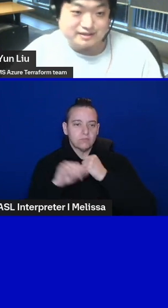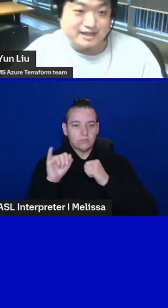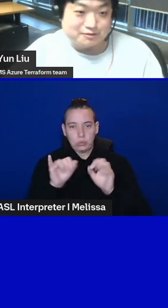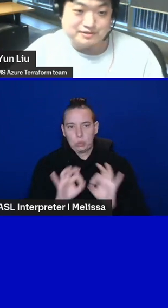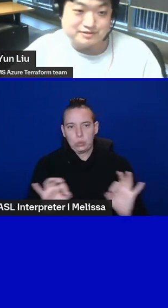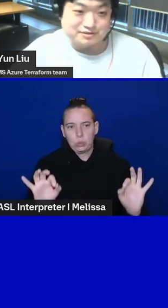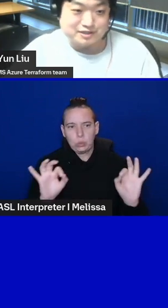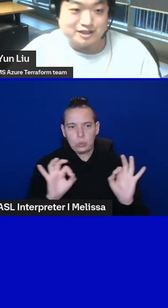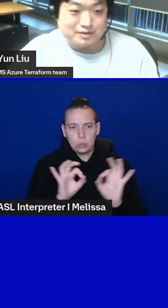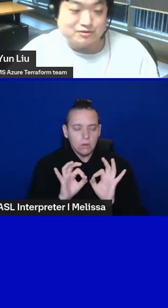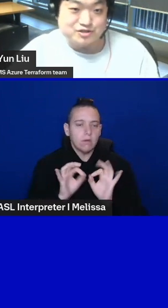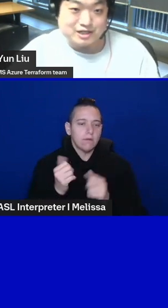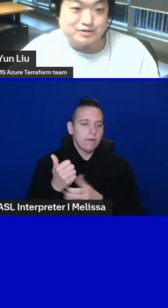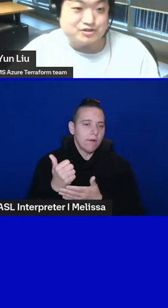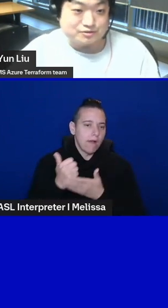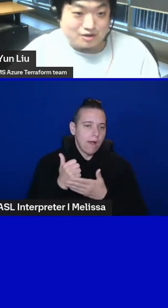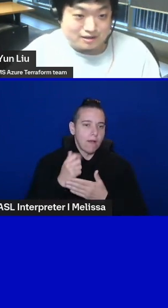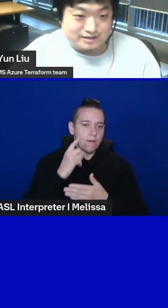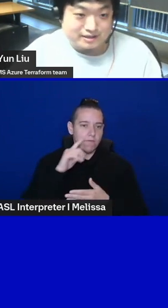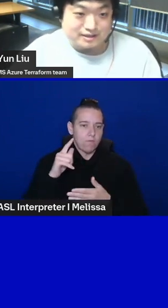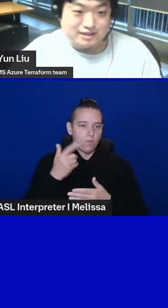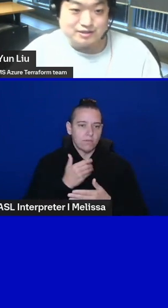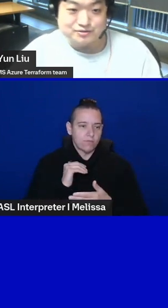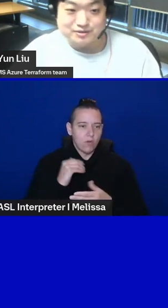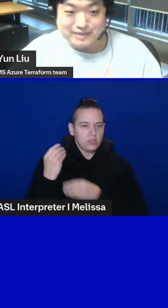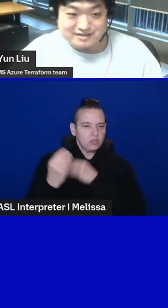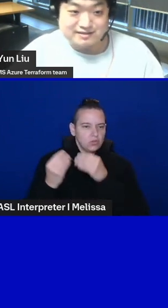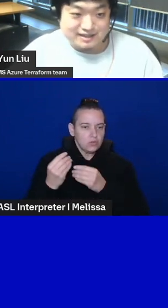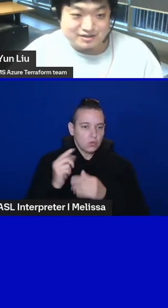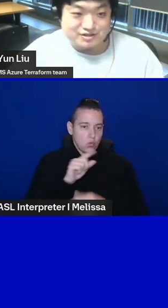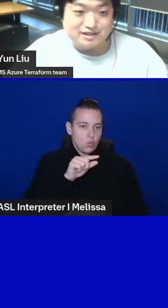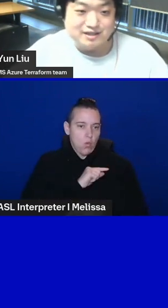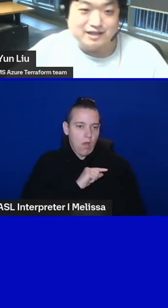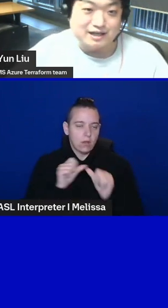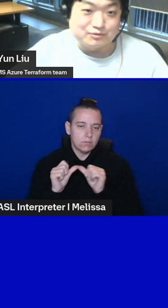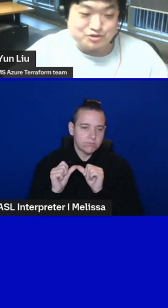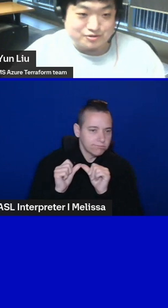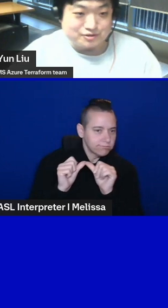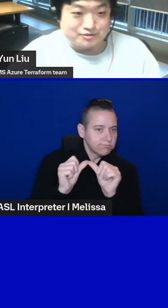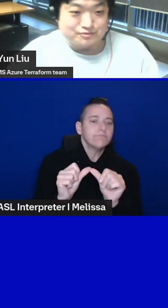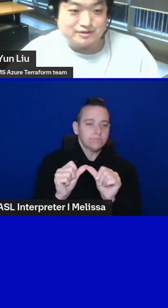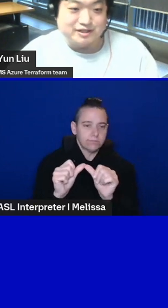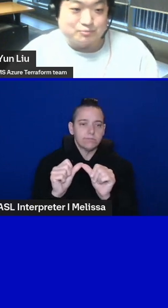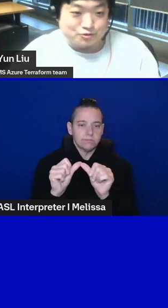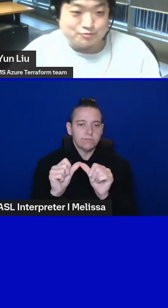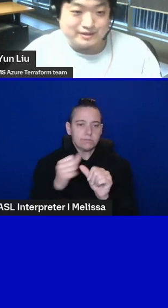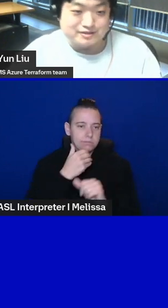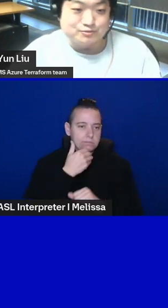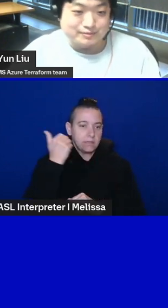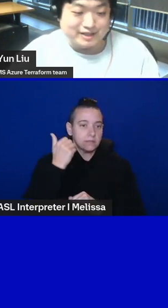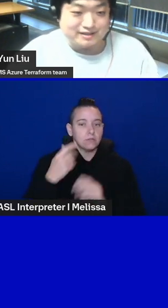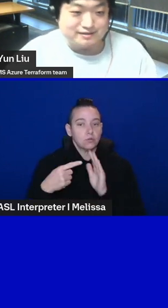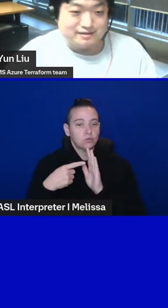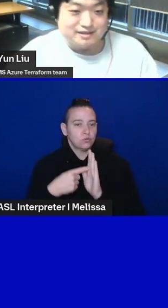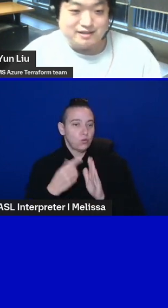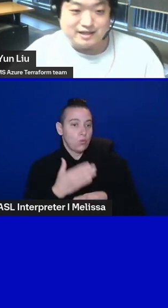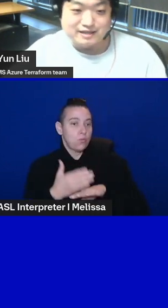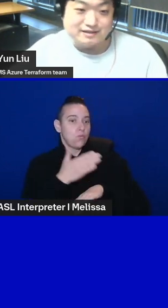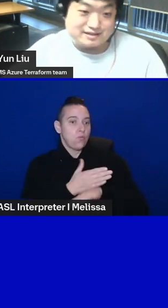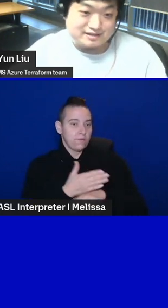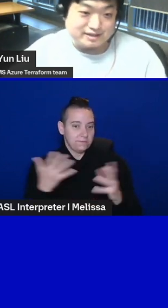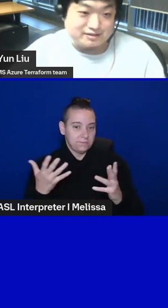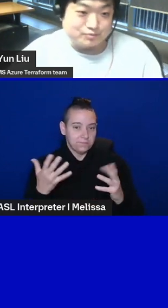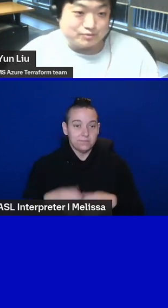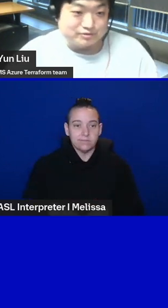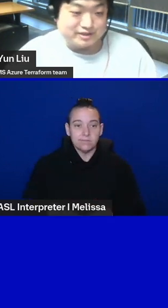essential. It helps us to keep our generation quality to the best stage. And I will show you the improvement we make.